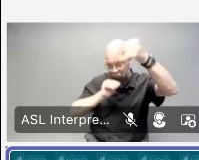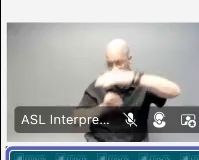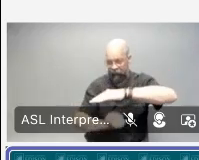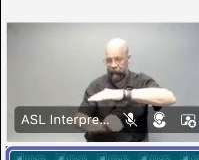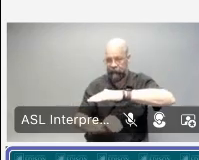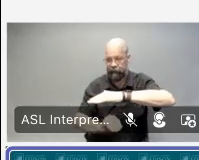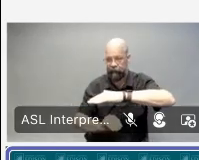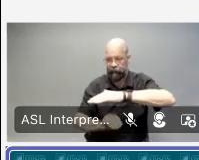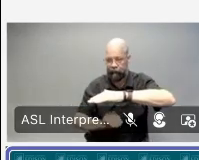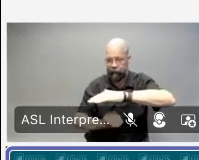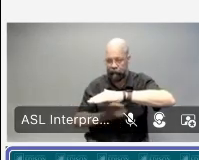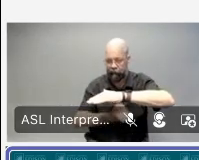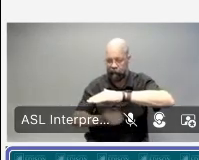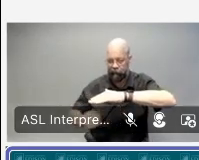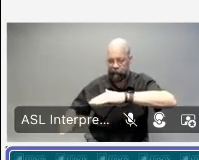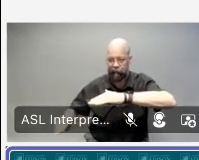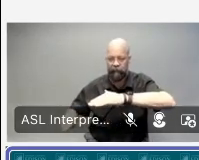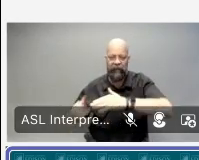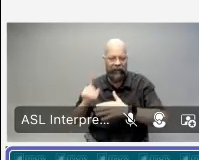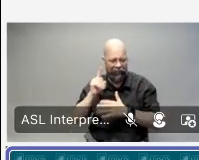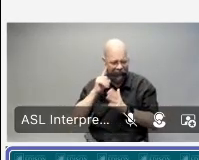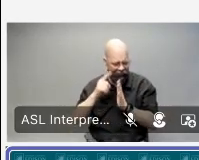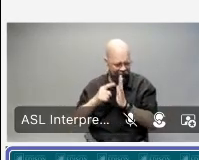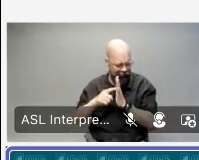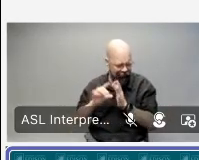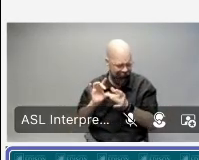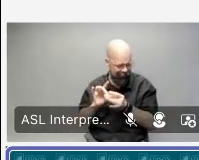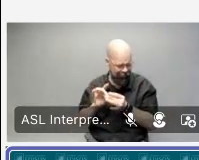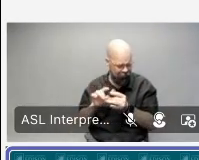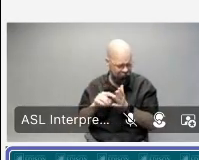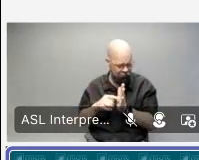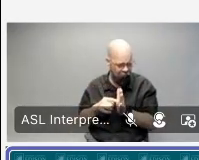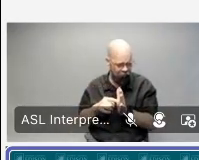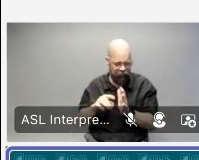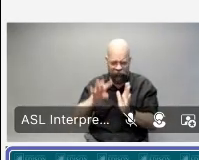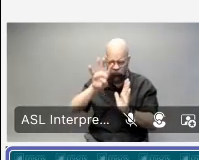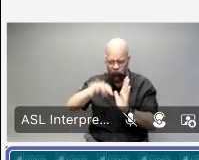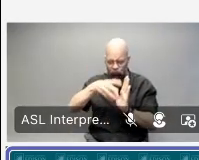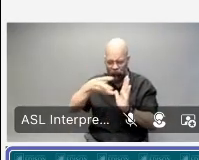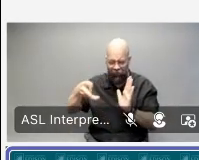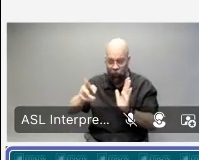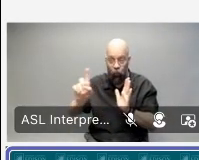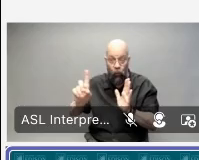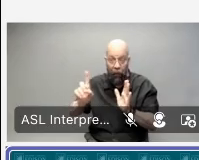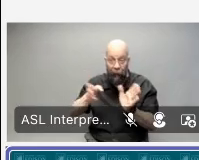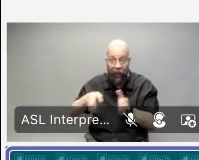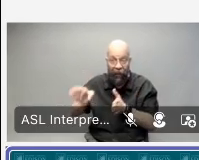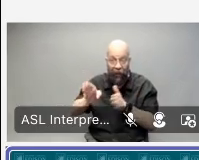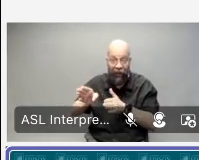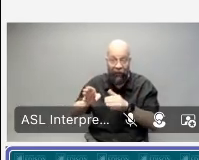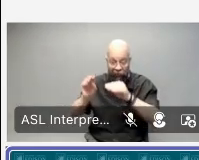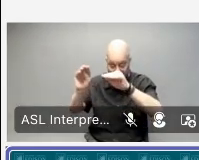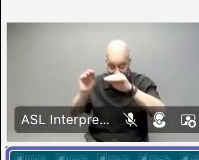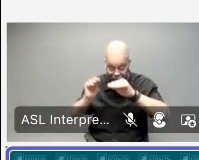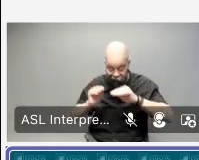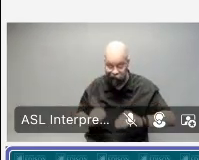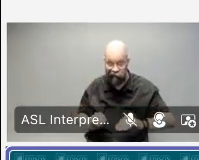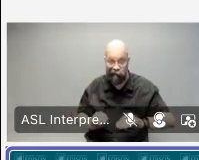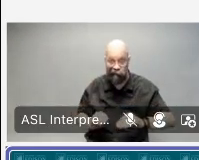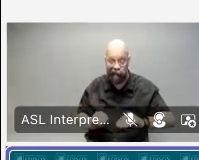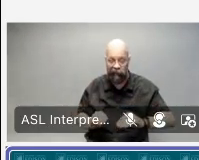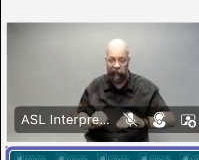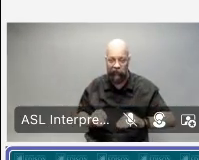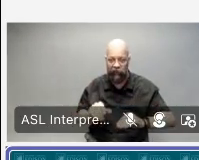link showing the grid hardening page. If anyone was curious to see where we're planning to underground as part of the